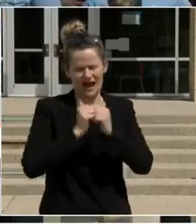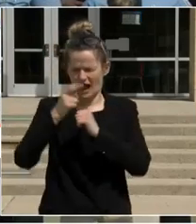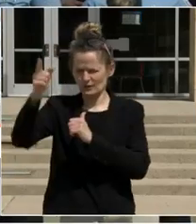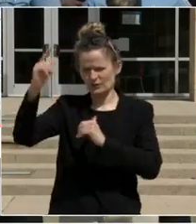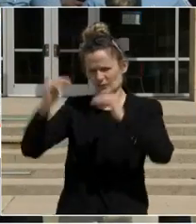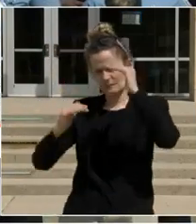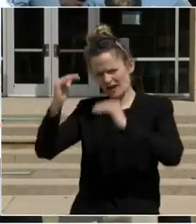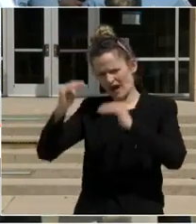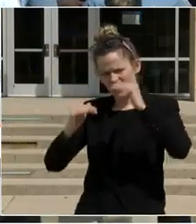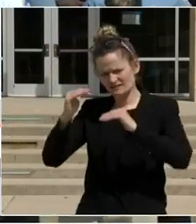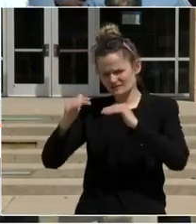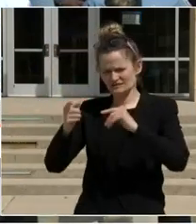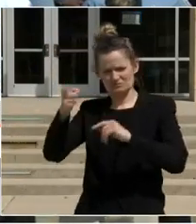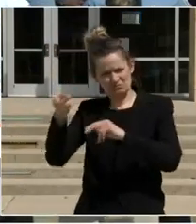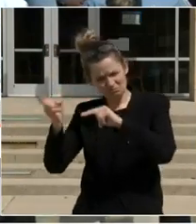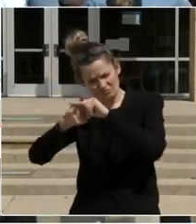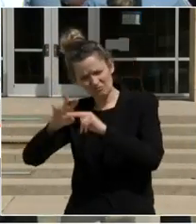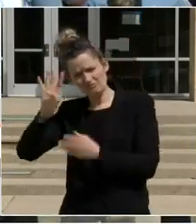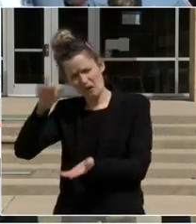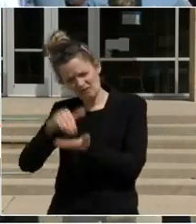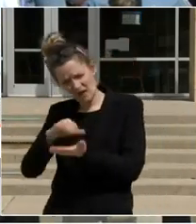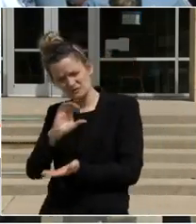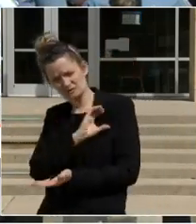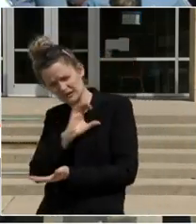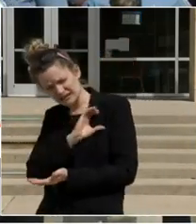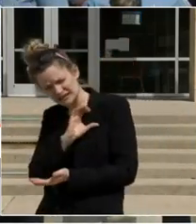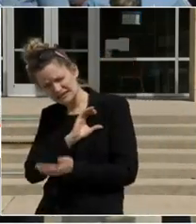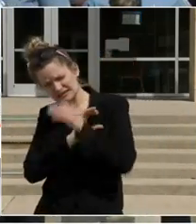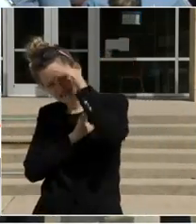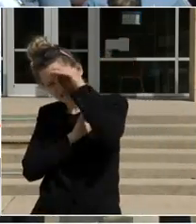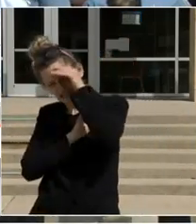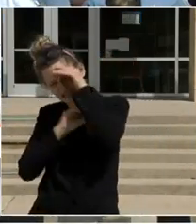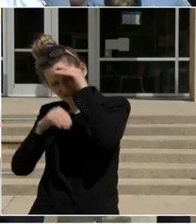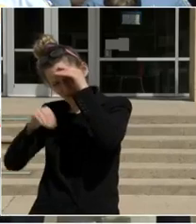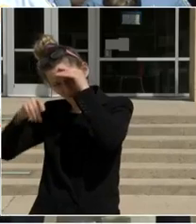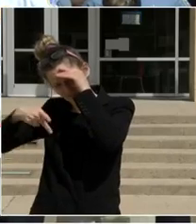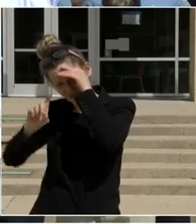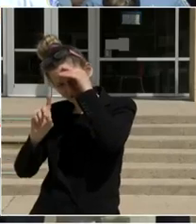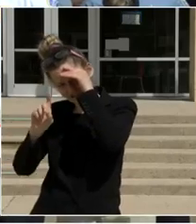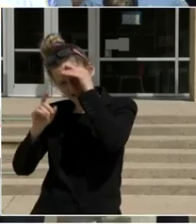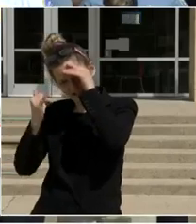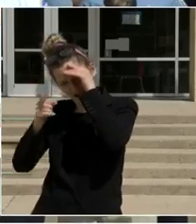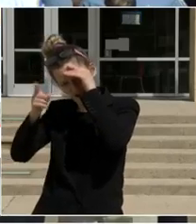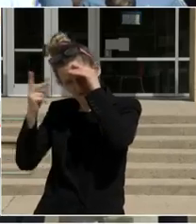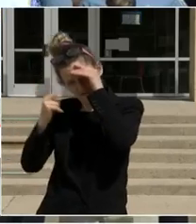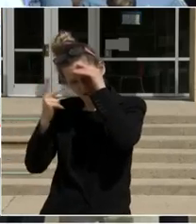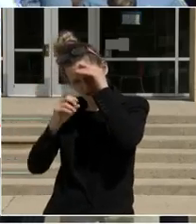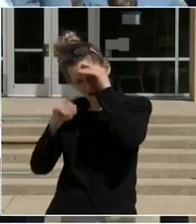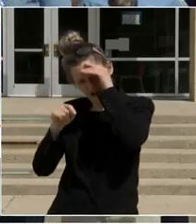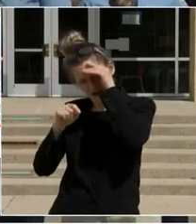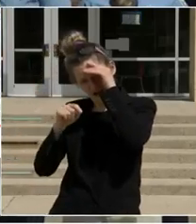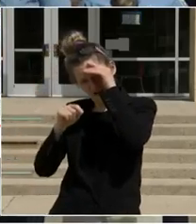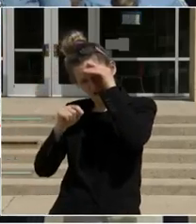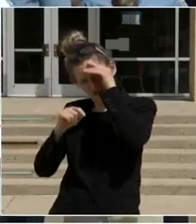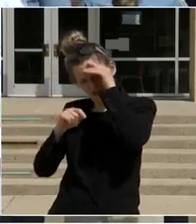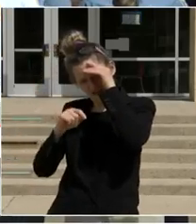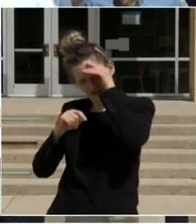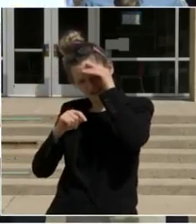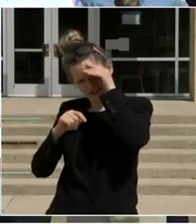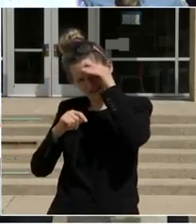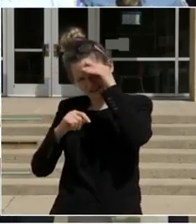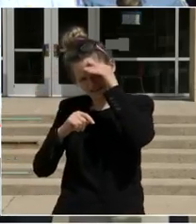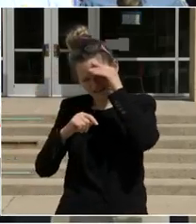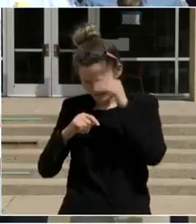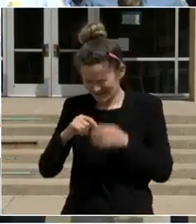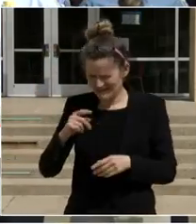police officers, but has there been a study within MPD to figure out, are officers where they need to be? Are they spending more time responding to calls than what